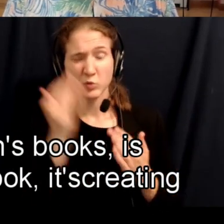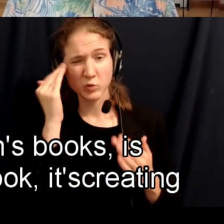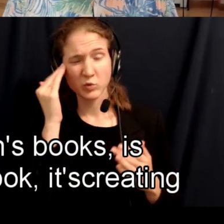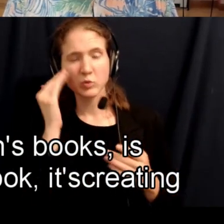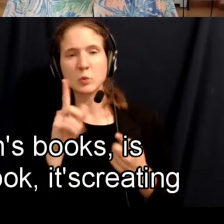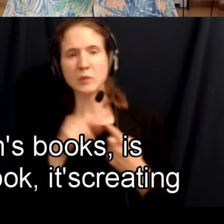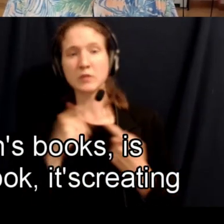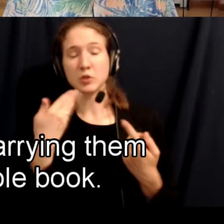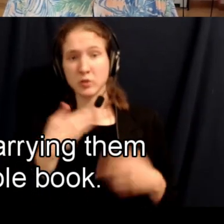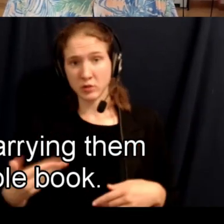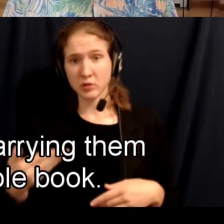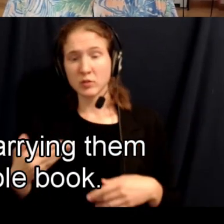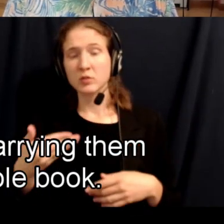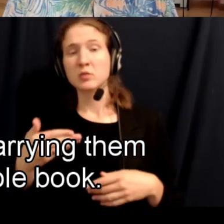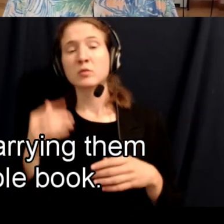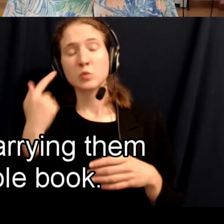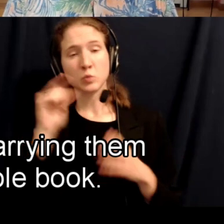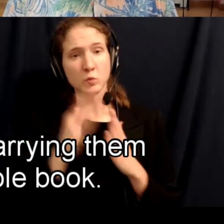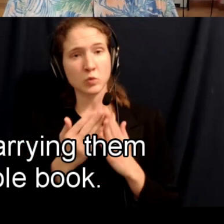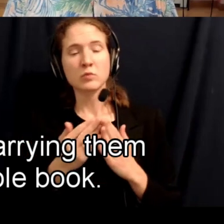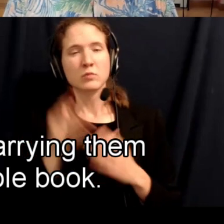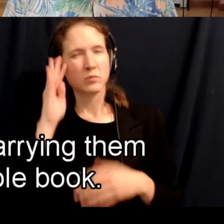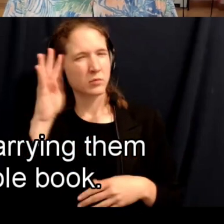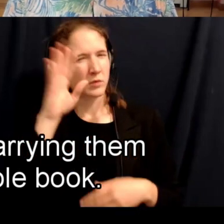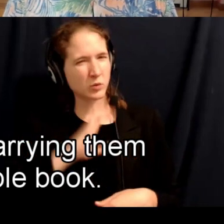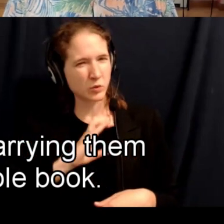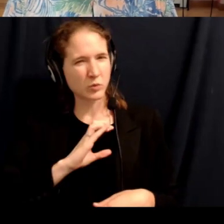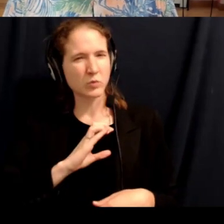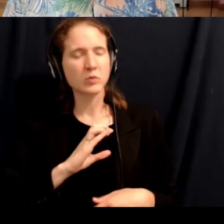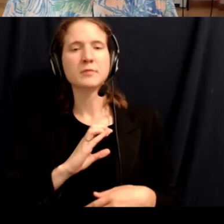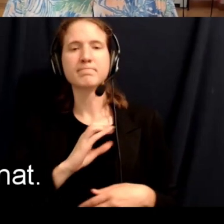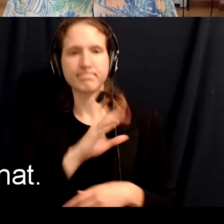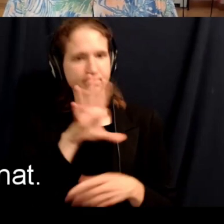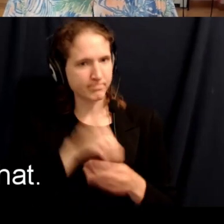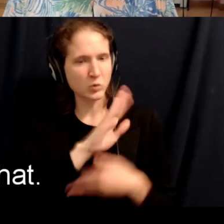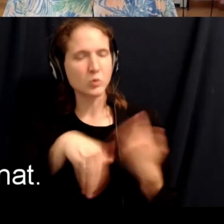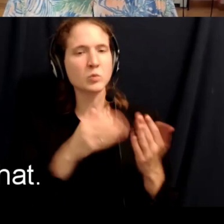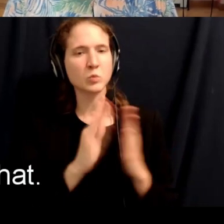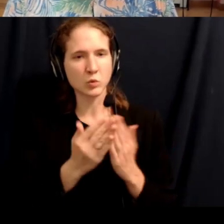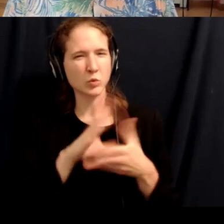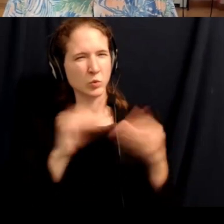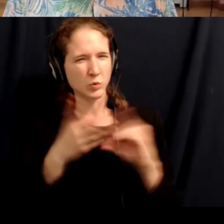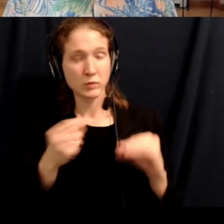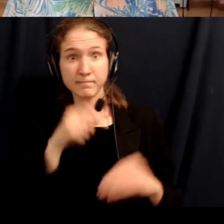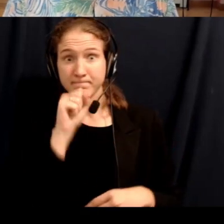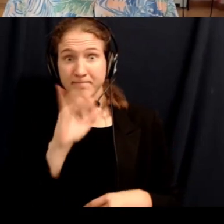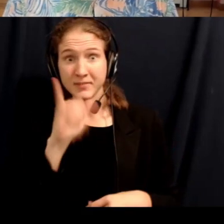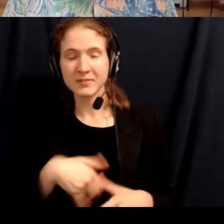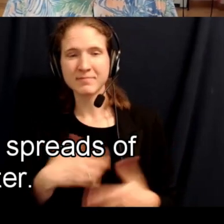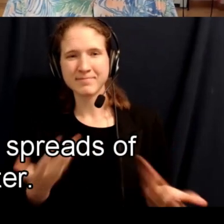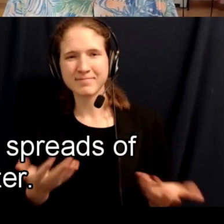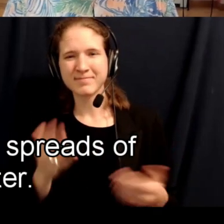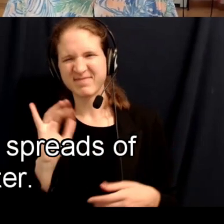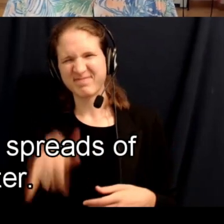hired to do a book, it's creating the characters and then carrying them out throughout the whole book. And I love doing that.